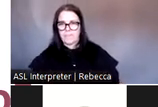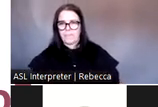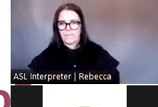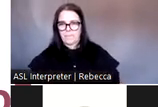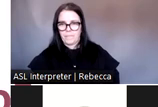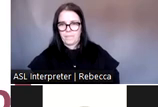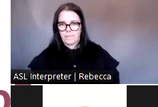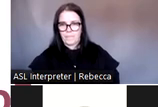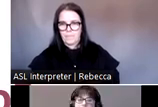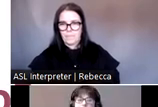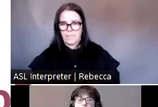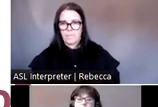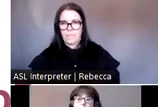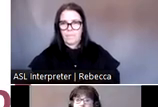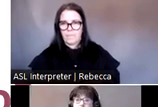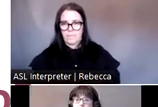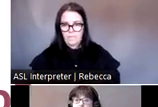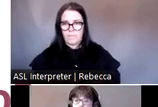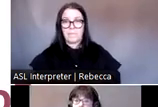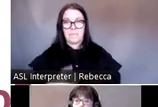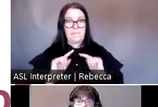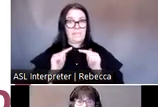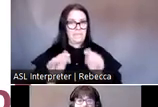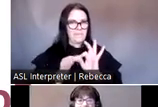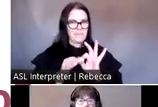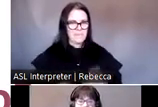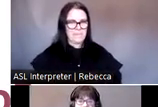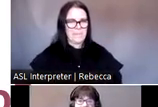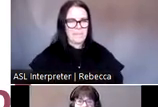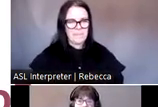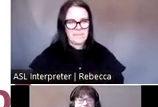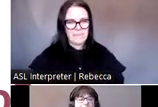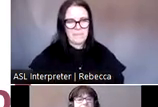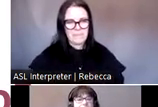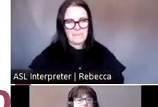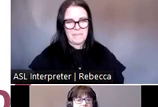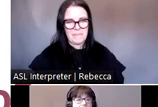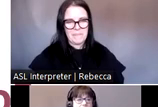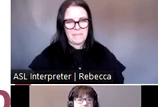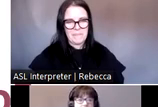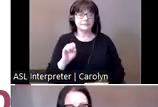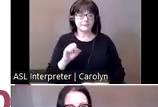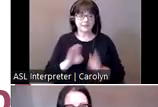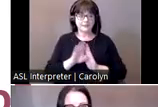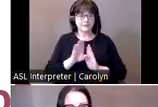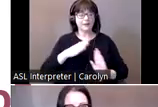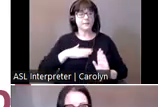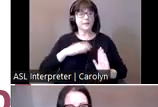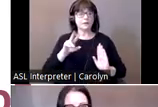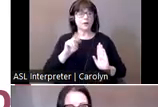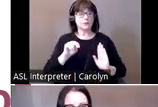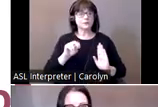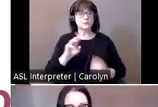Jacqueline mentions that through LBS, we can create our own, if possible, micro-credentials and referring opportunities. And by referral opportunities,